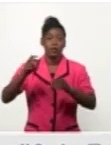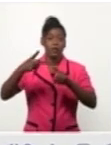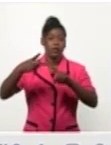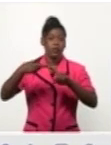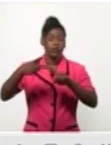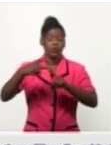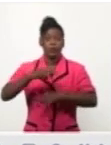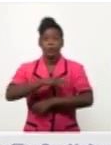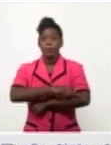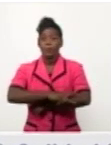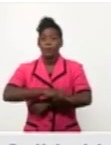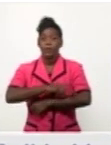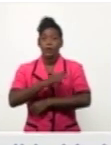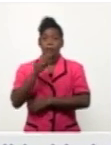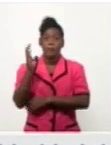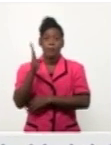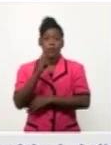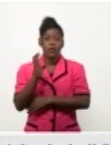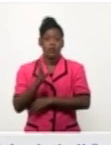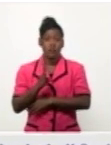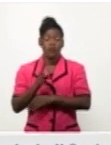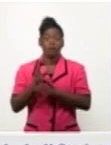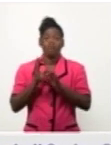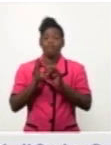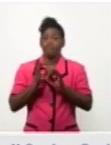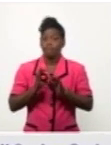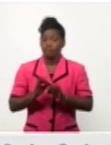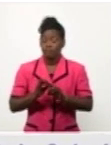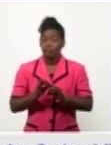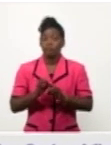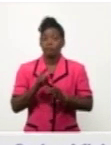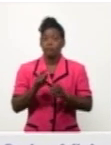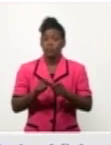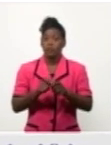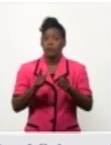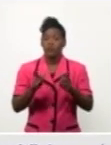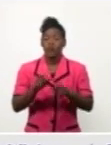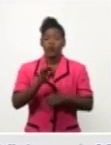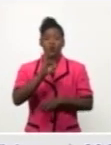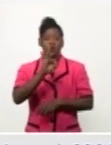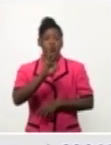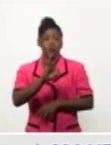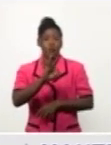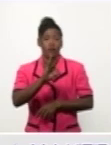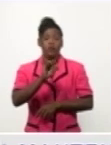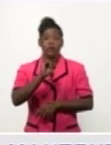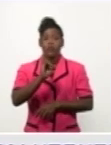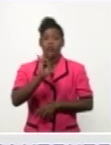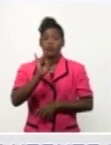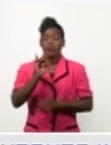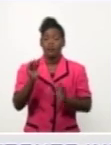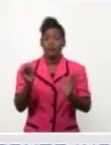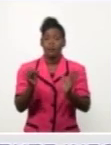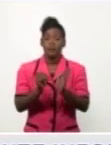115,732 people who have died. Brazil in second place with